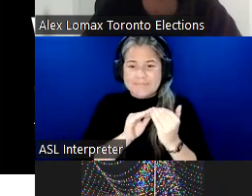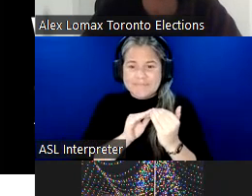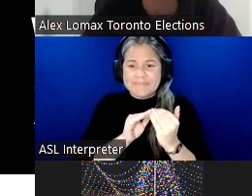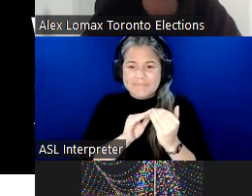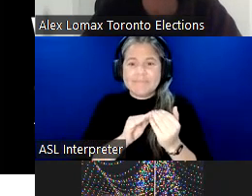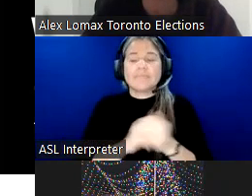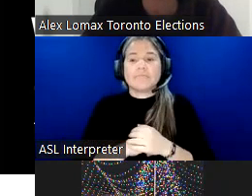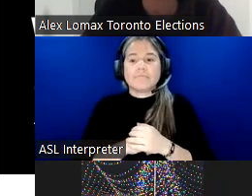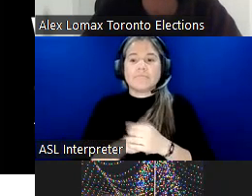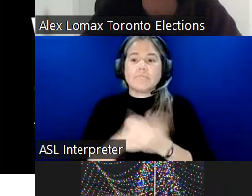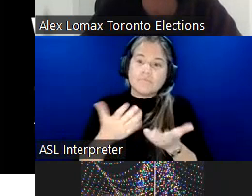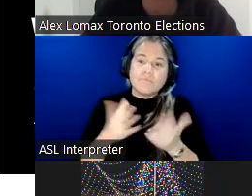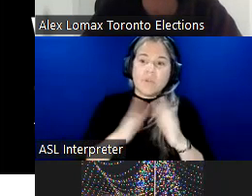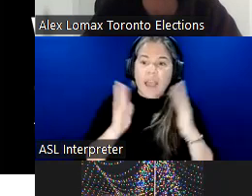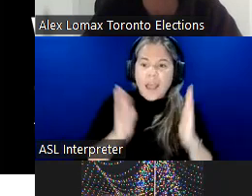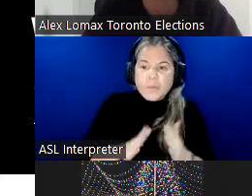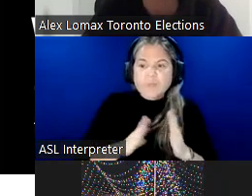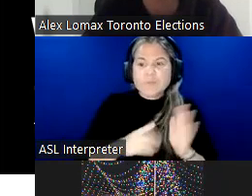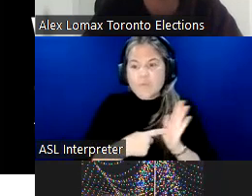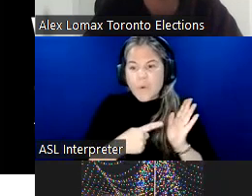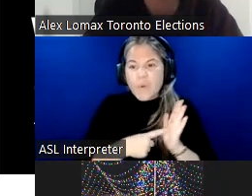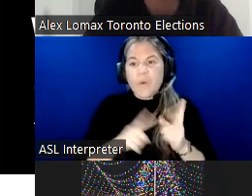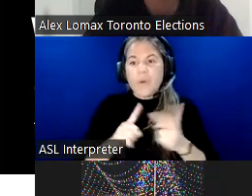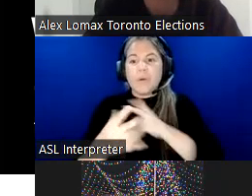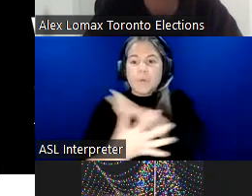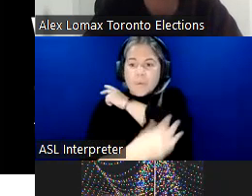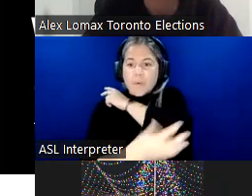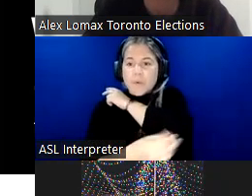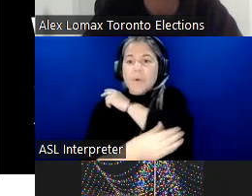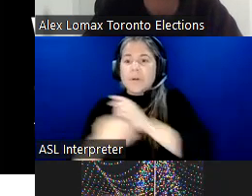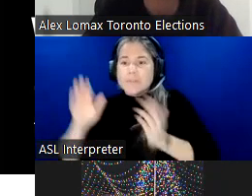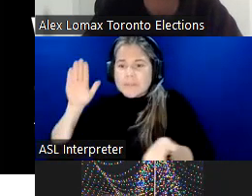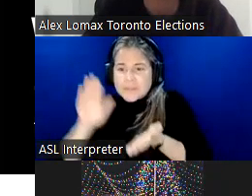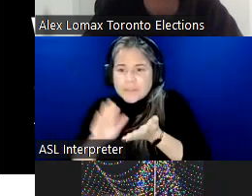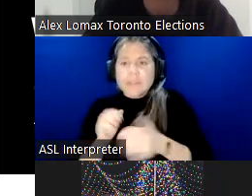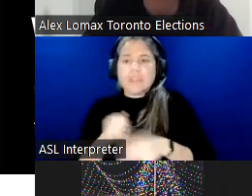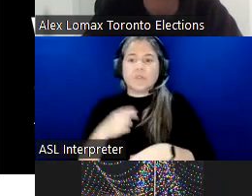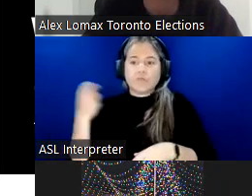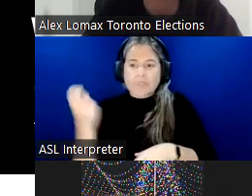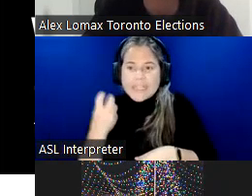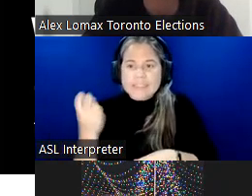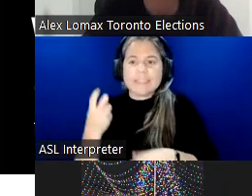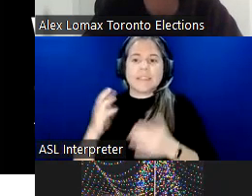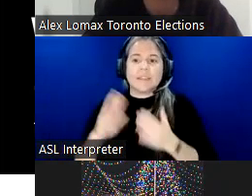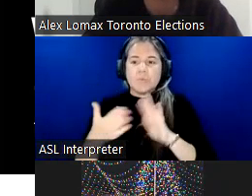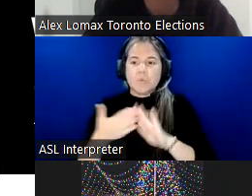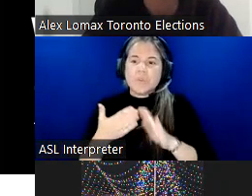When it comes to affordable housing, poverty reduction, transit, community services, these are areas of